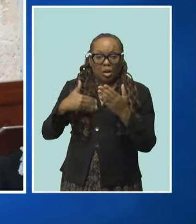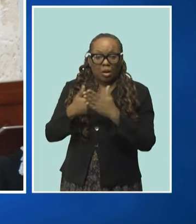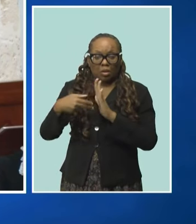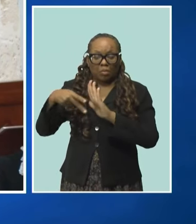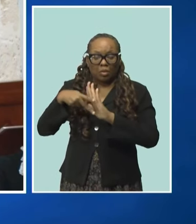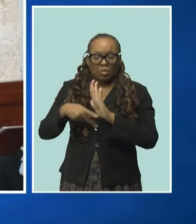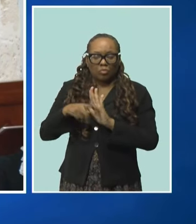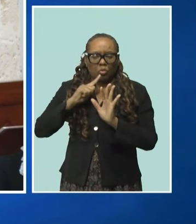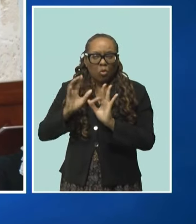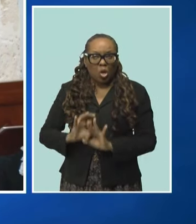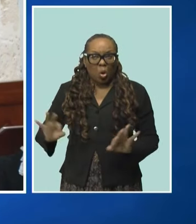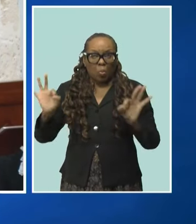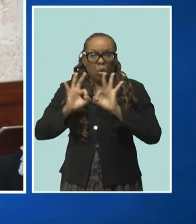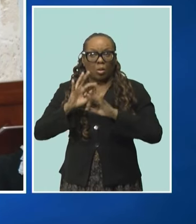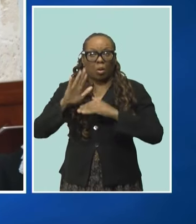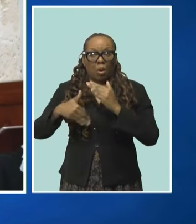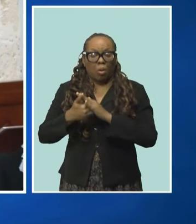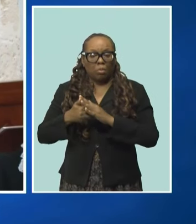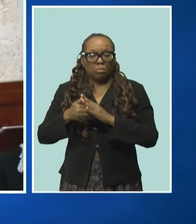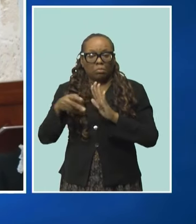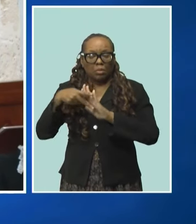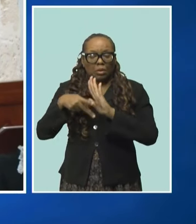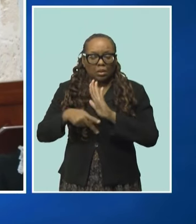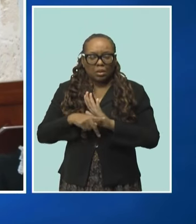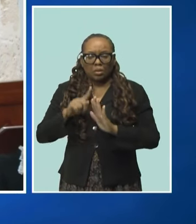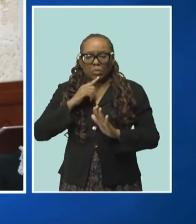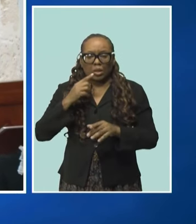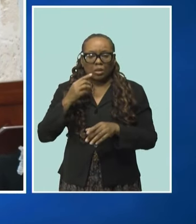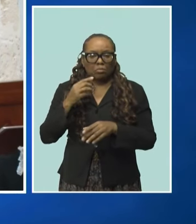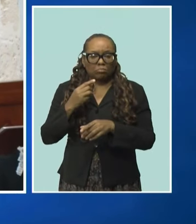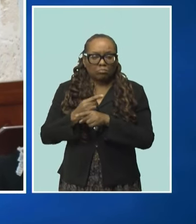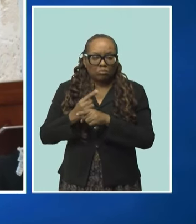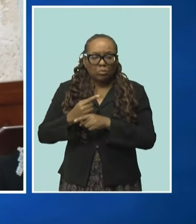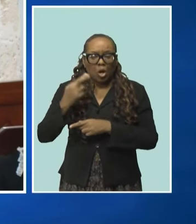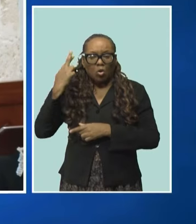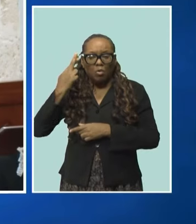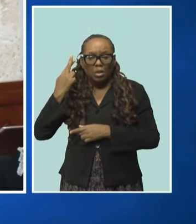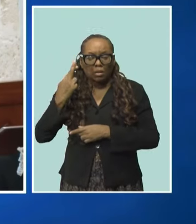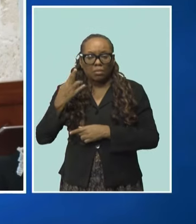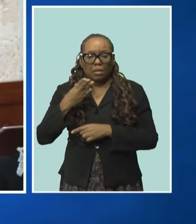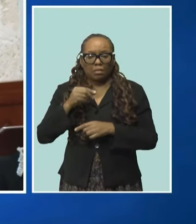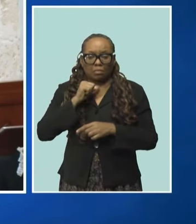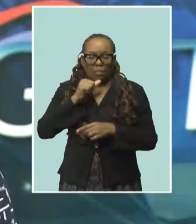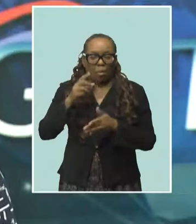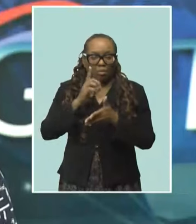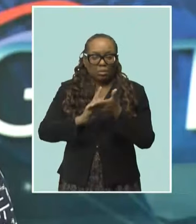were necessary, were reasonable, and are not discriminatory.